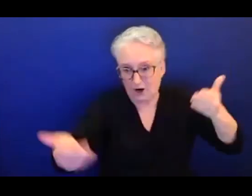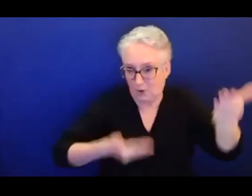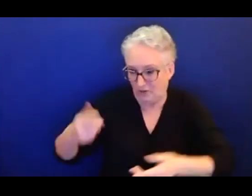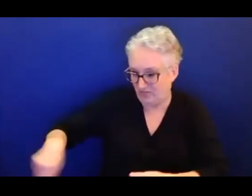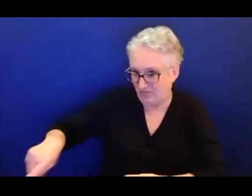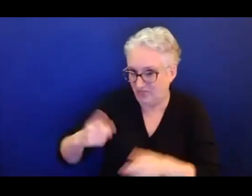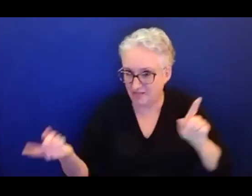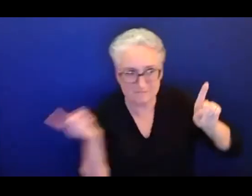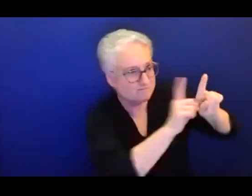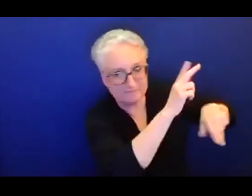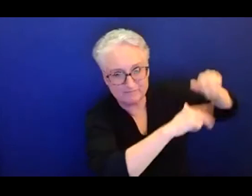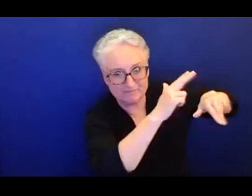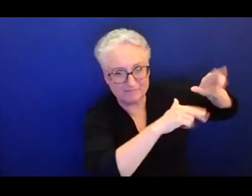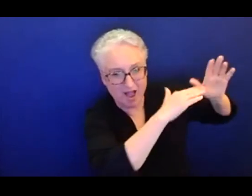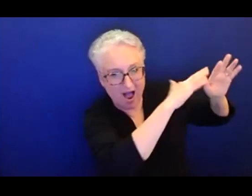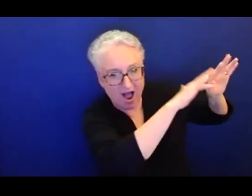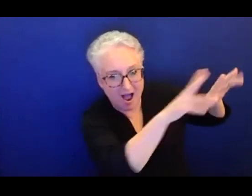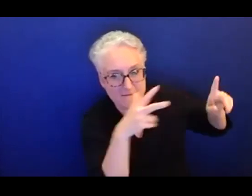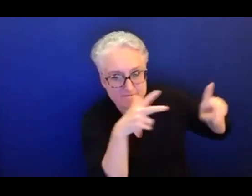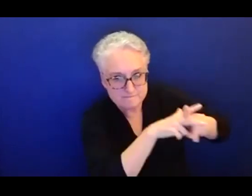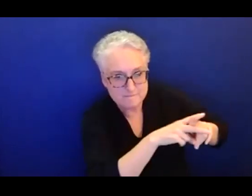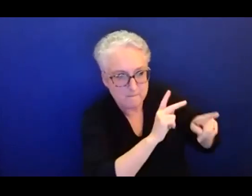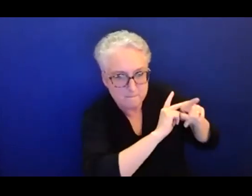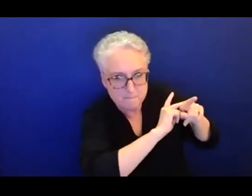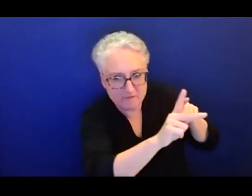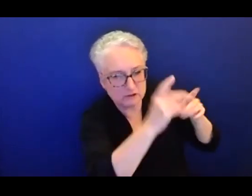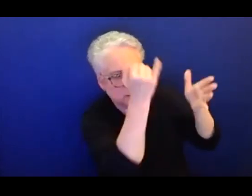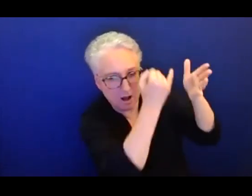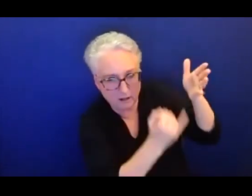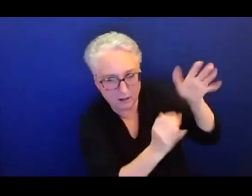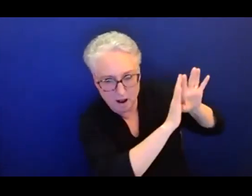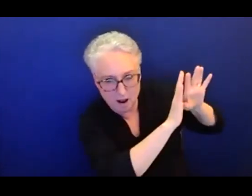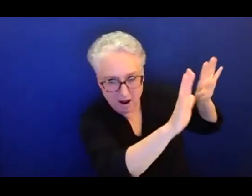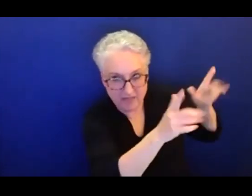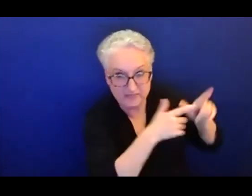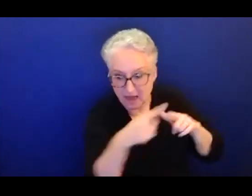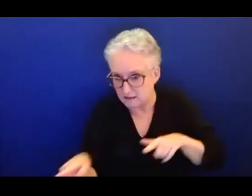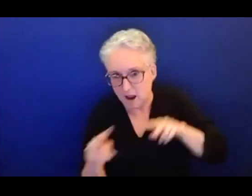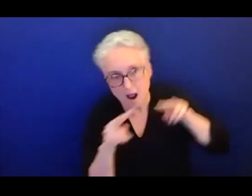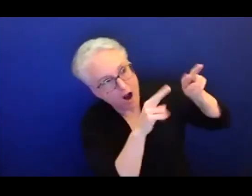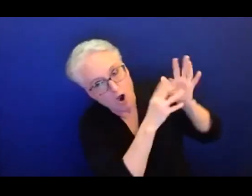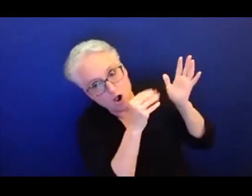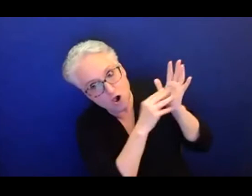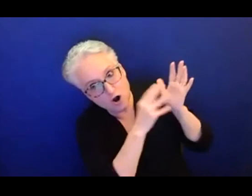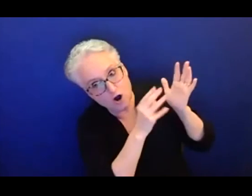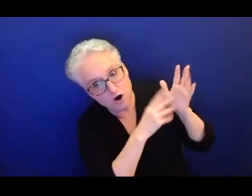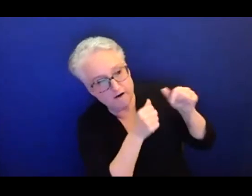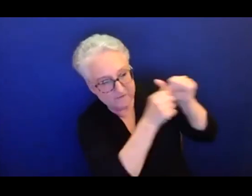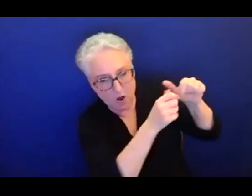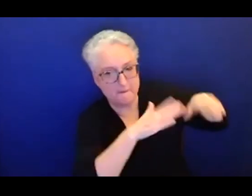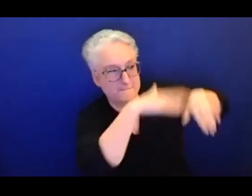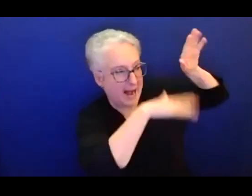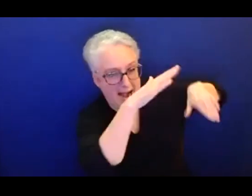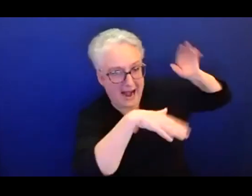and portfolios, as well as a summer program that works with a select number of city youth to do